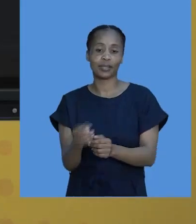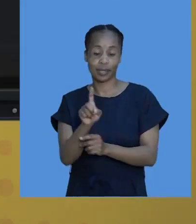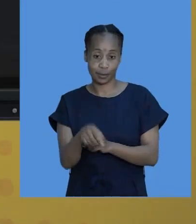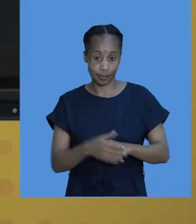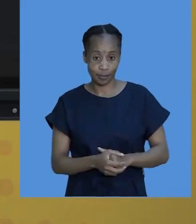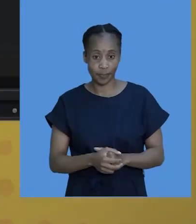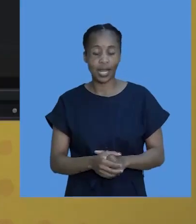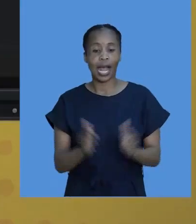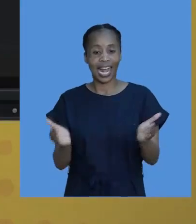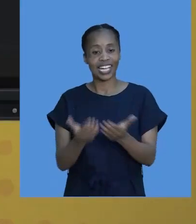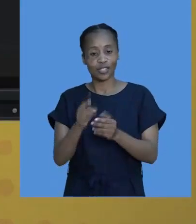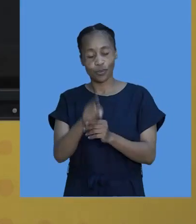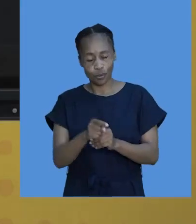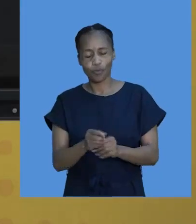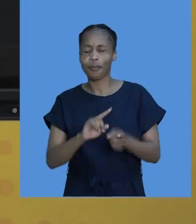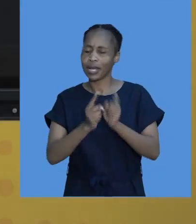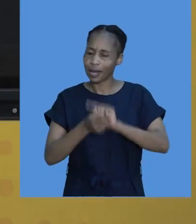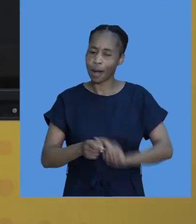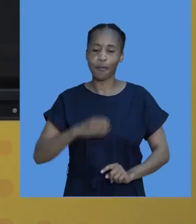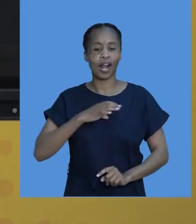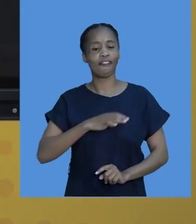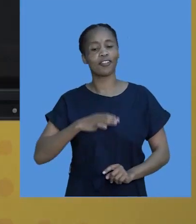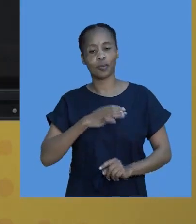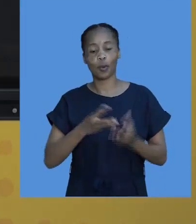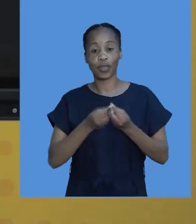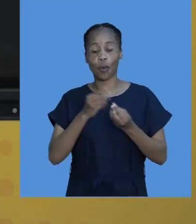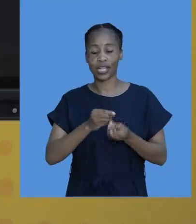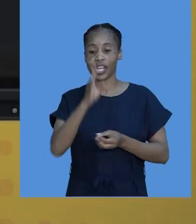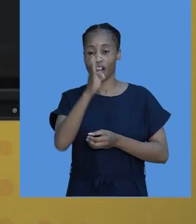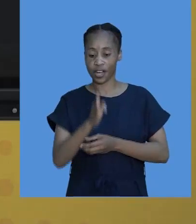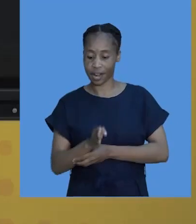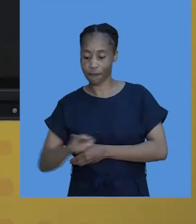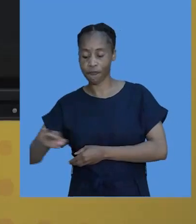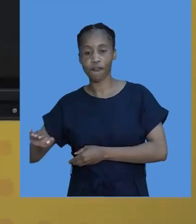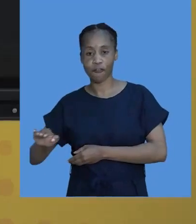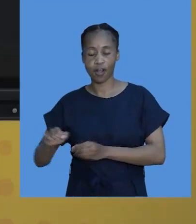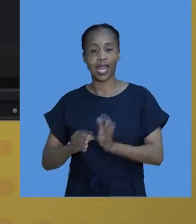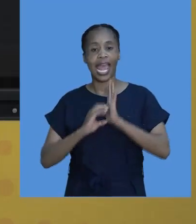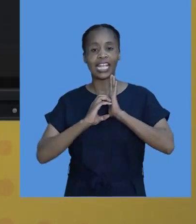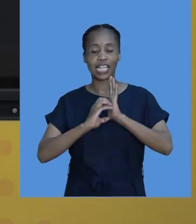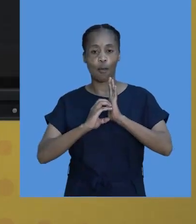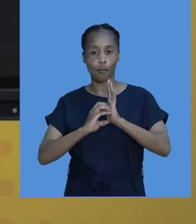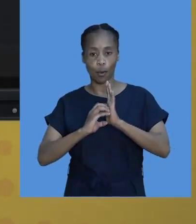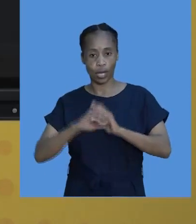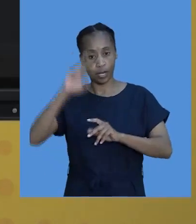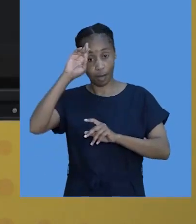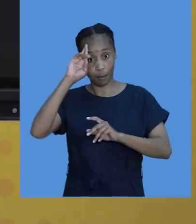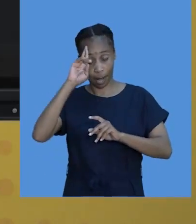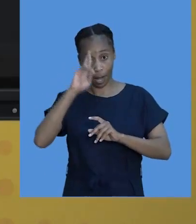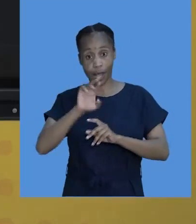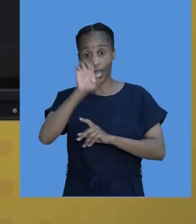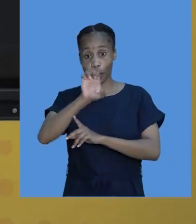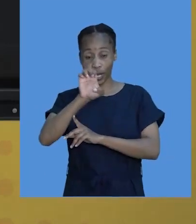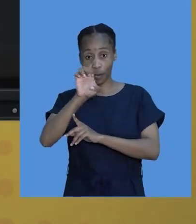paper 2. So I encourage you, boys and girls, to be very comfortable with your graphs, right? For example, remember